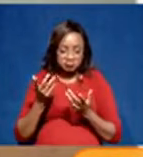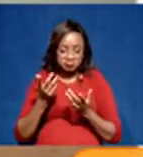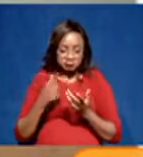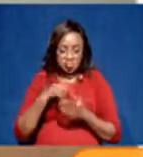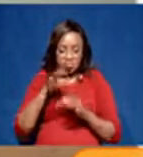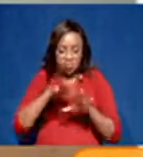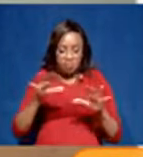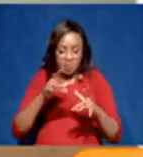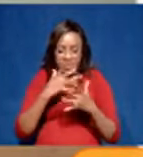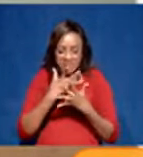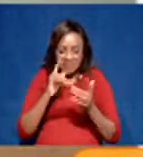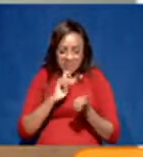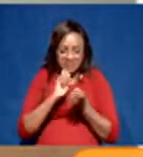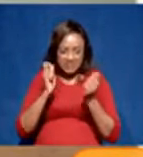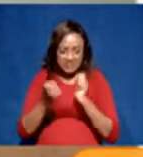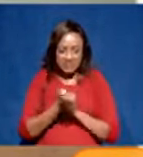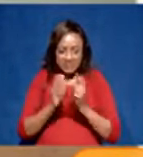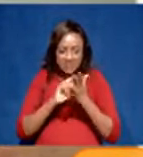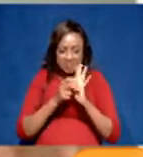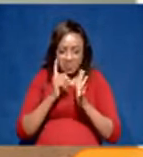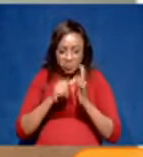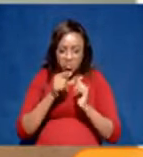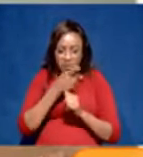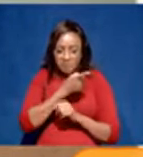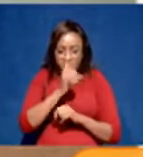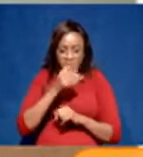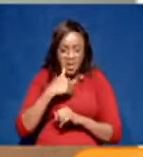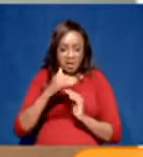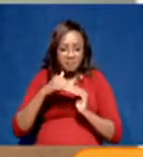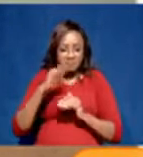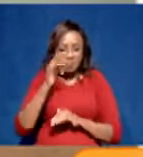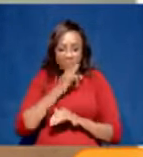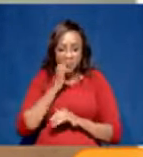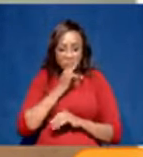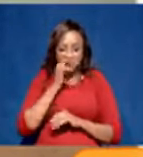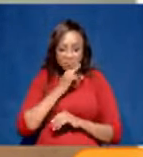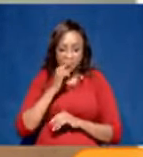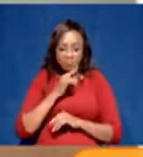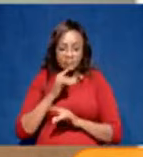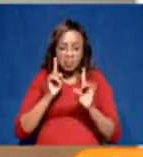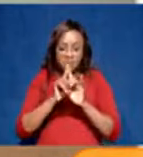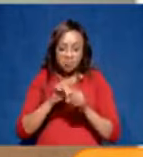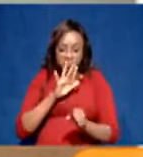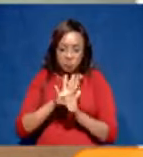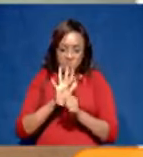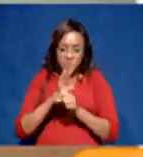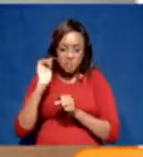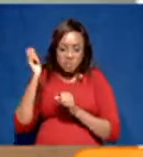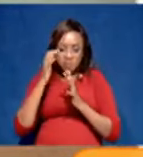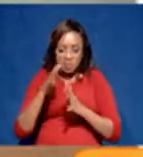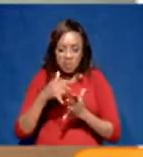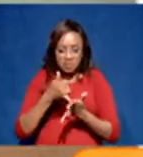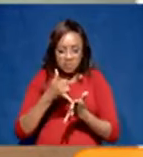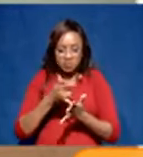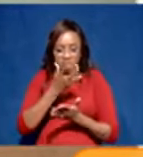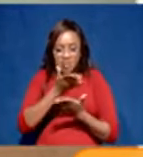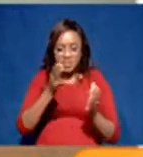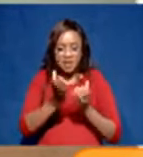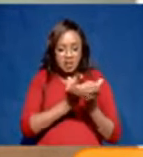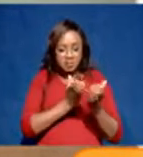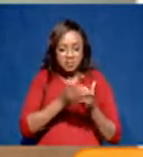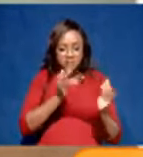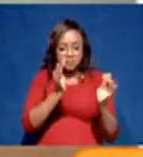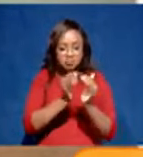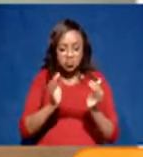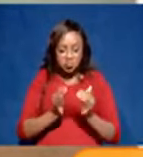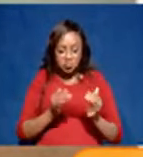So they are more exposed to risk vis-a-vis the kind of business that you're trying to describe. And majority of Kenyans are in those small businesses where